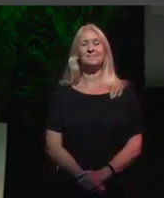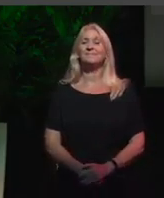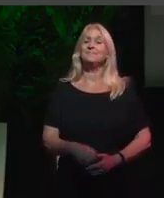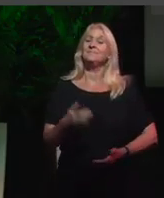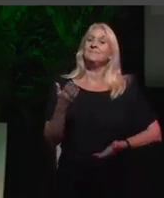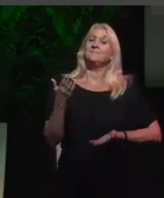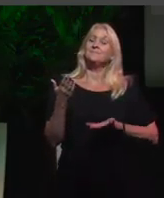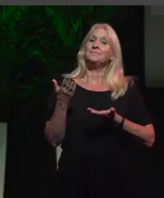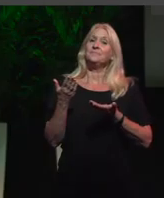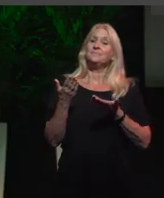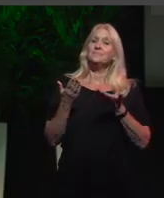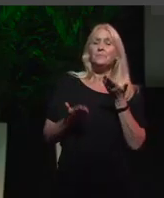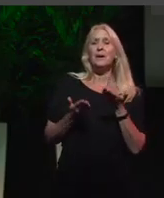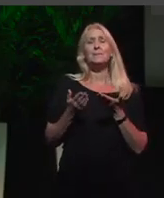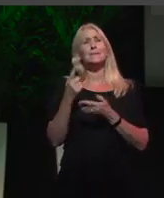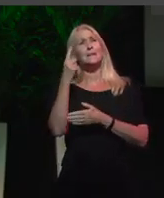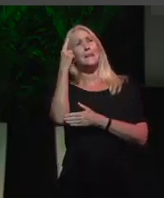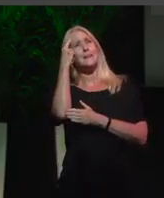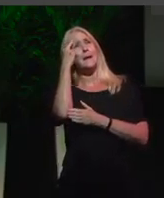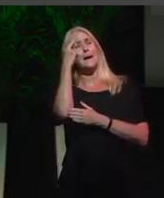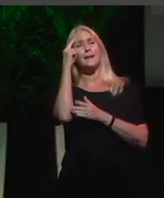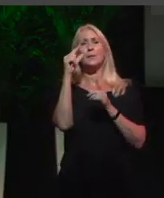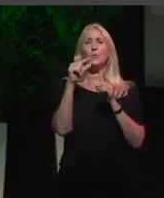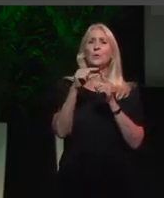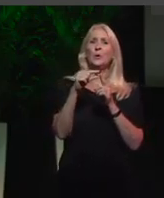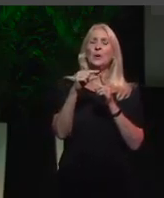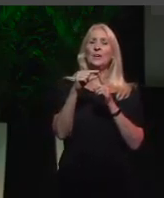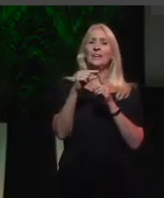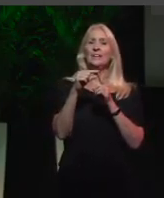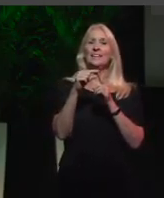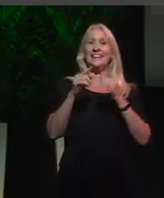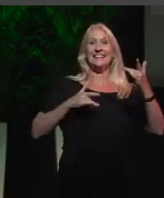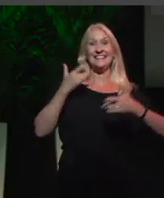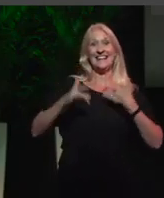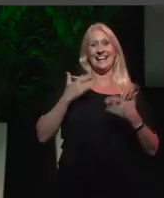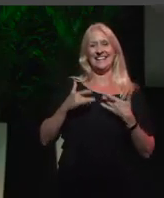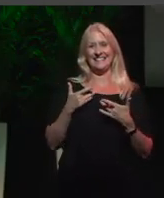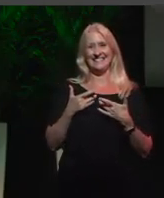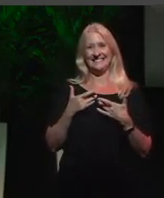Perhaps you thought of the word excited,